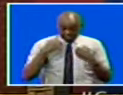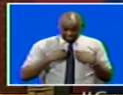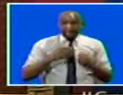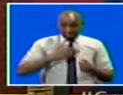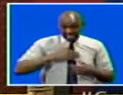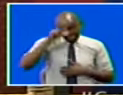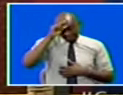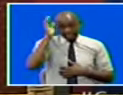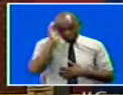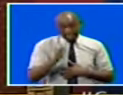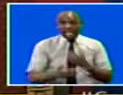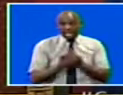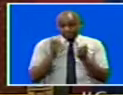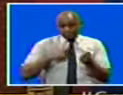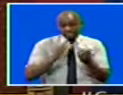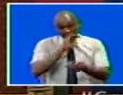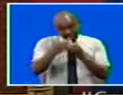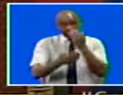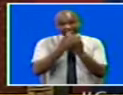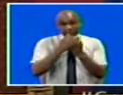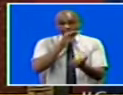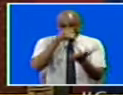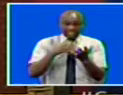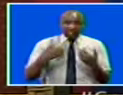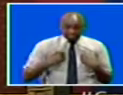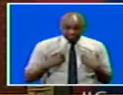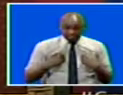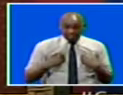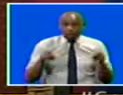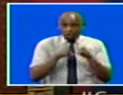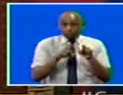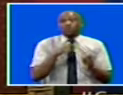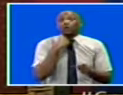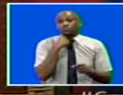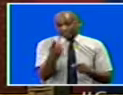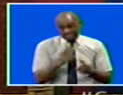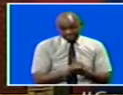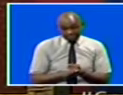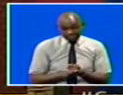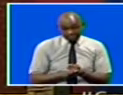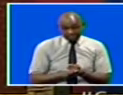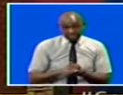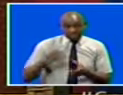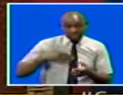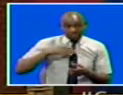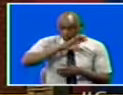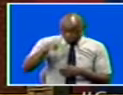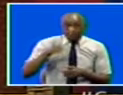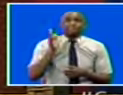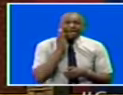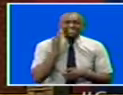government will facilitate access to rehabilitation. I also wish to assure those distraught